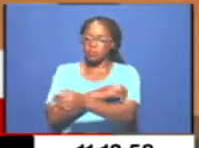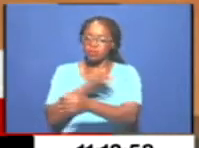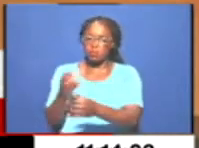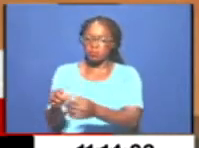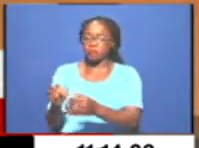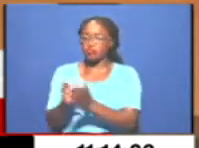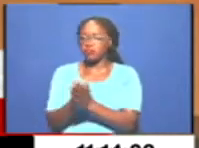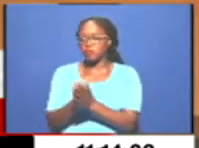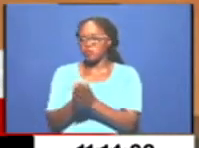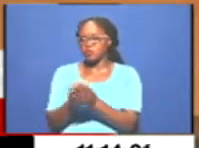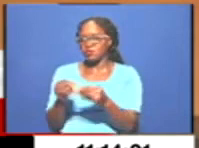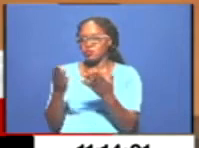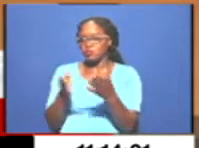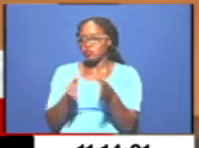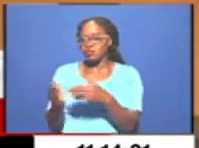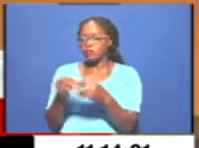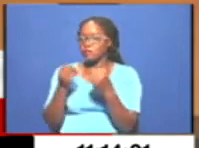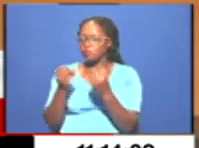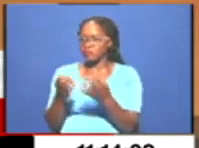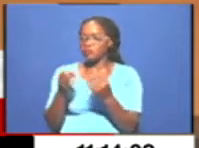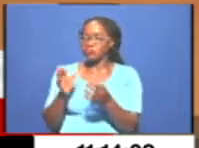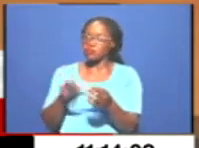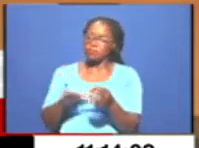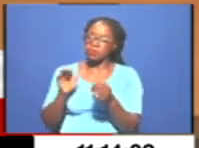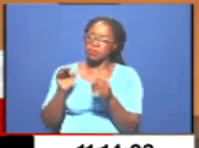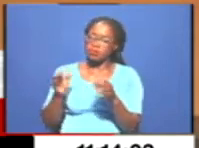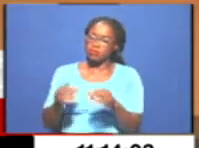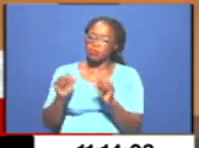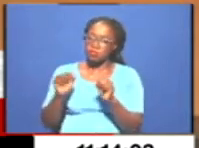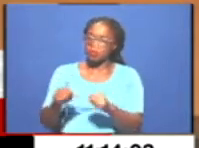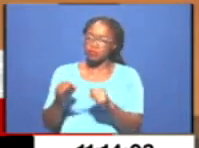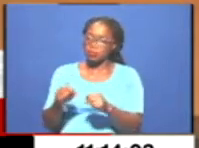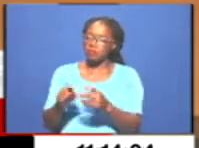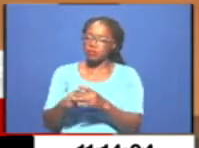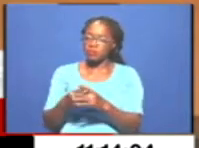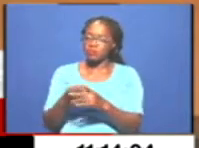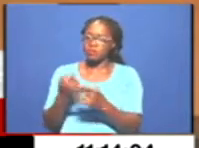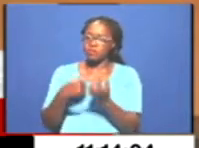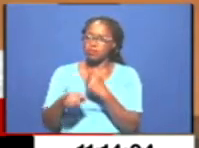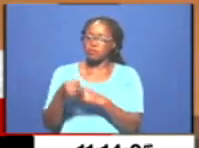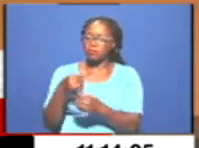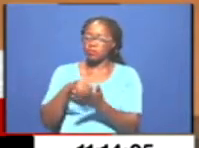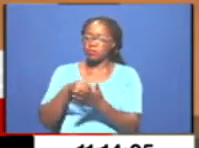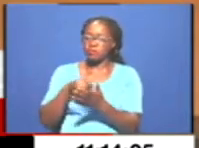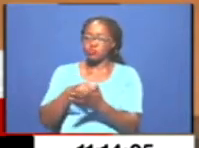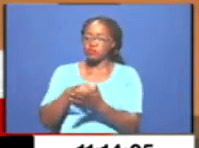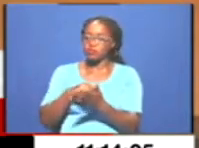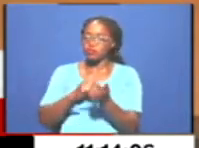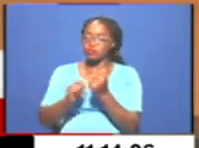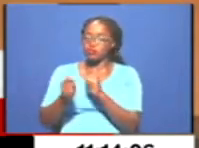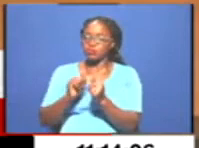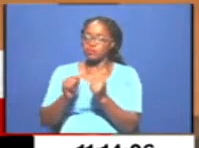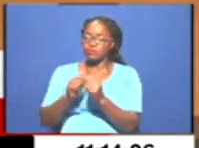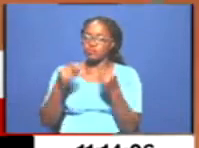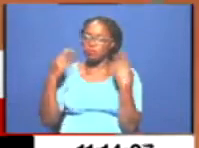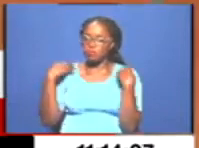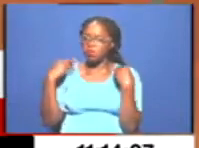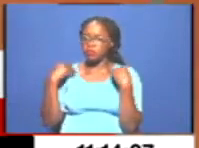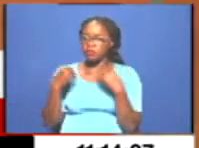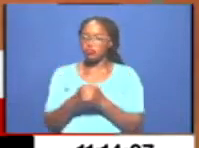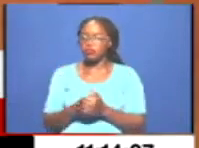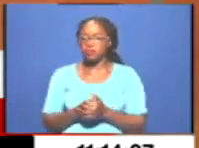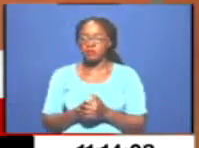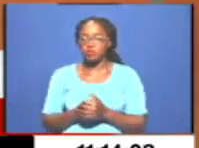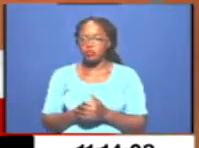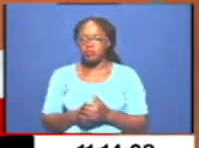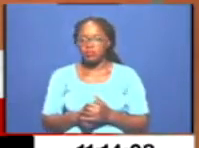give opportunity to as many women as possible to start being actively involved in the administration of sports. Well, you've brought in that